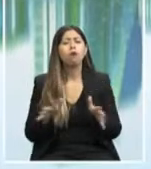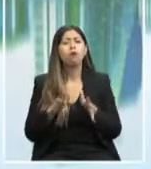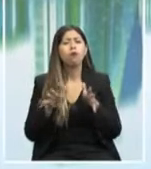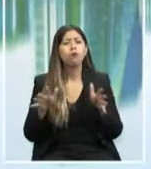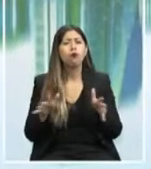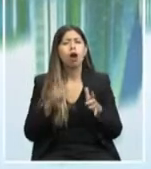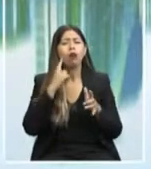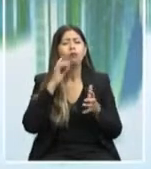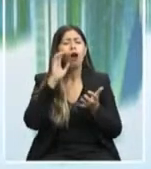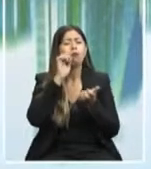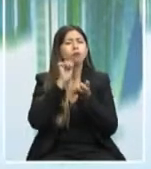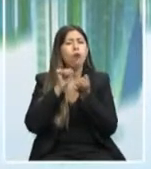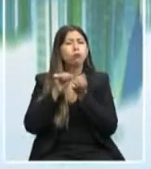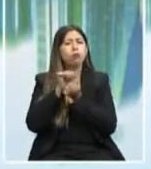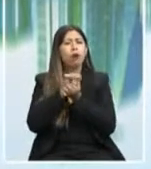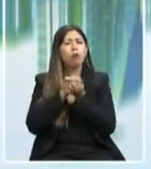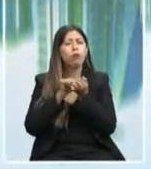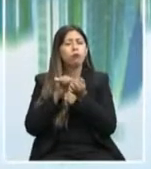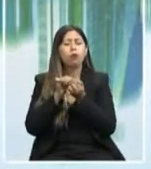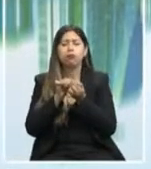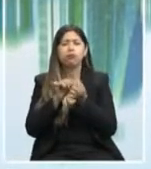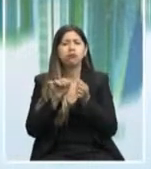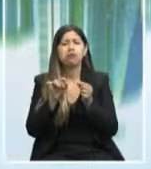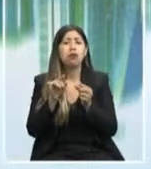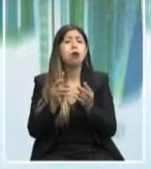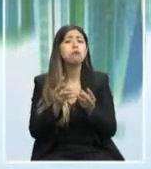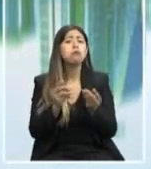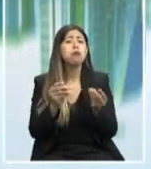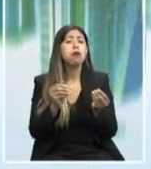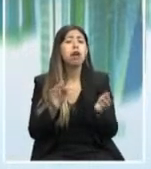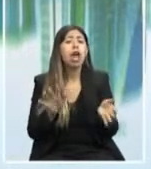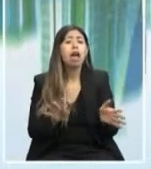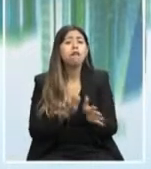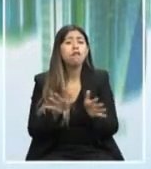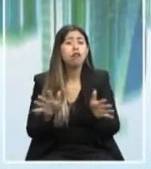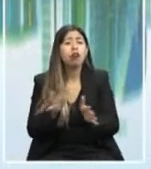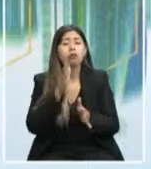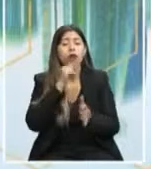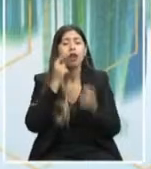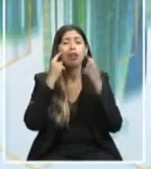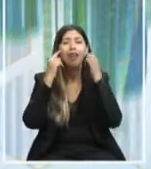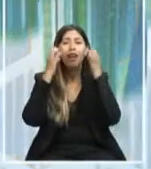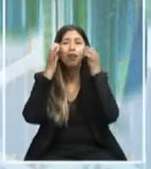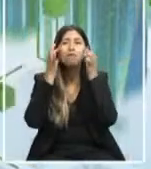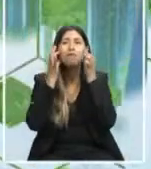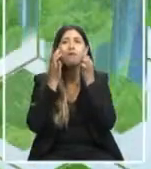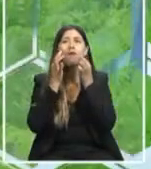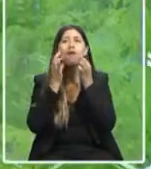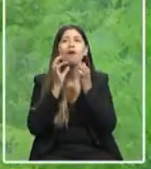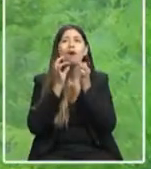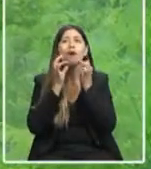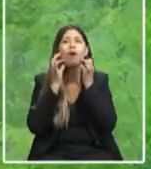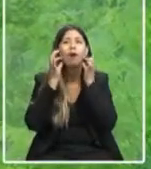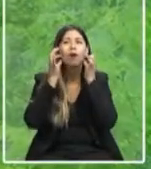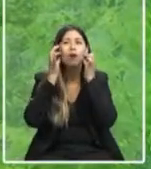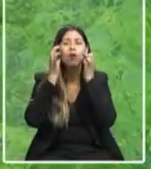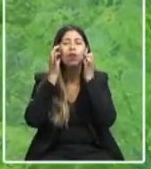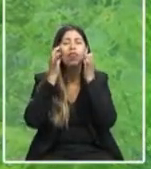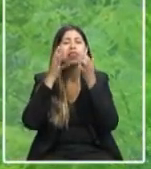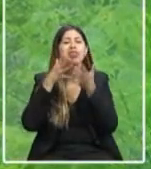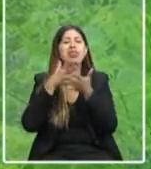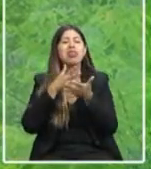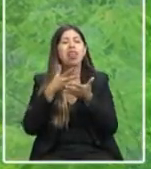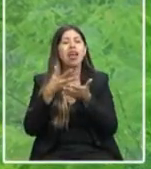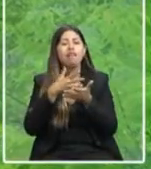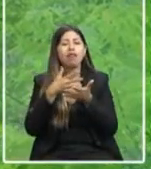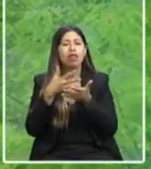have are weaker than what our ancestors had. So this is what we try to do. We first look